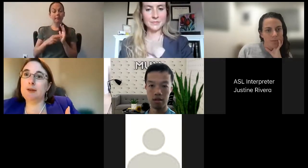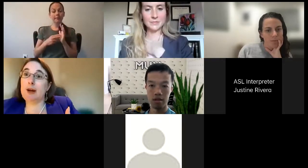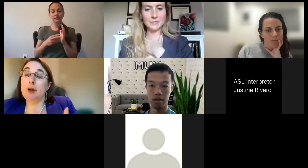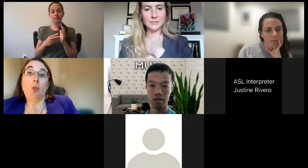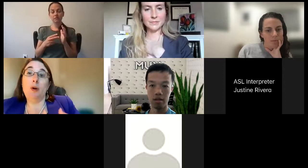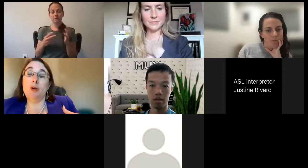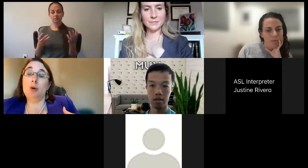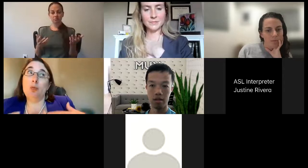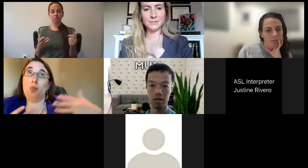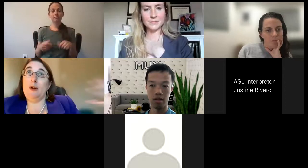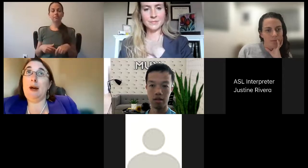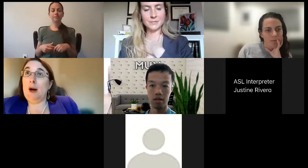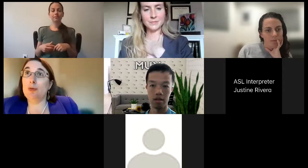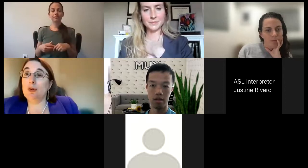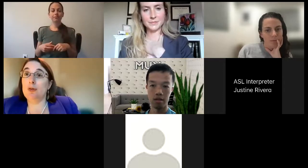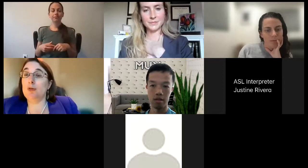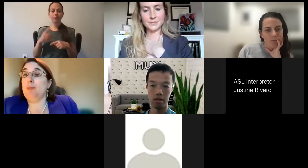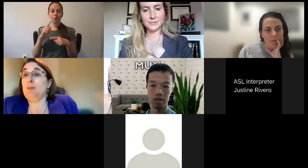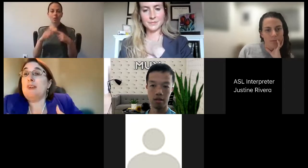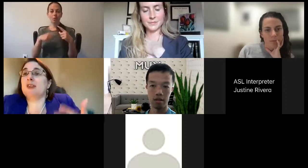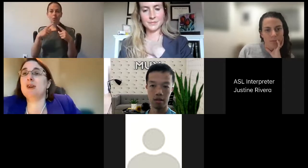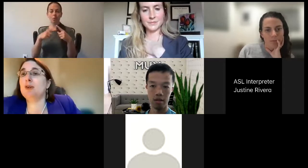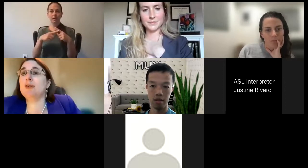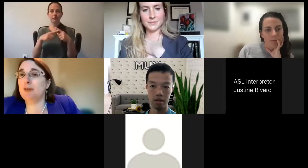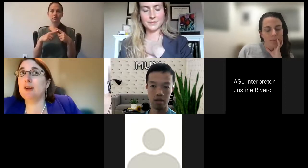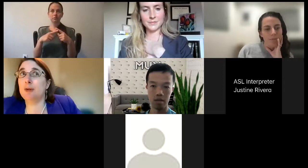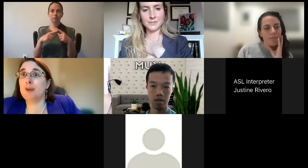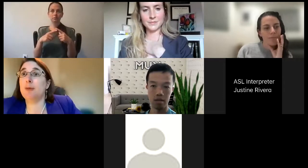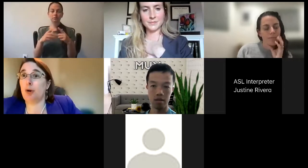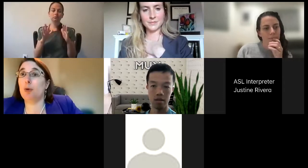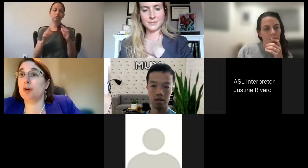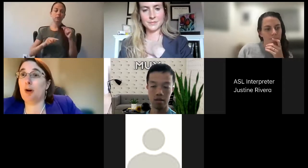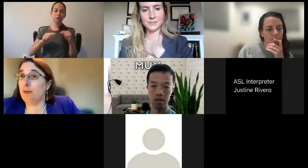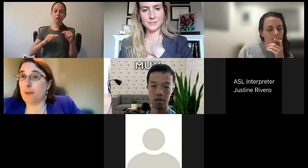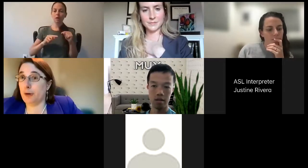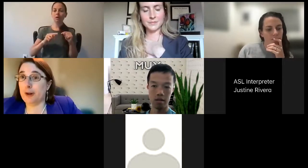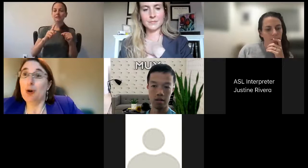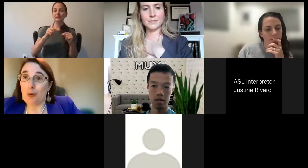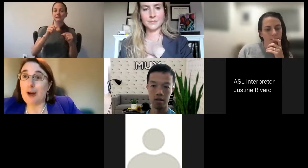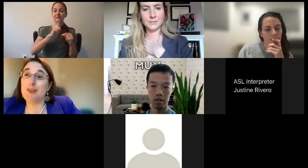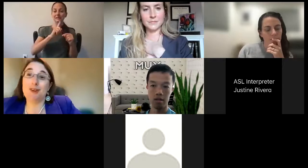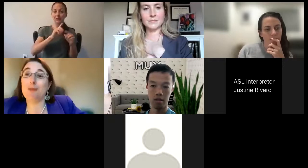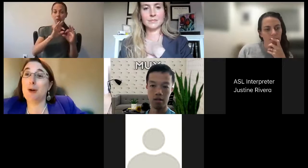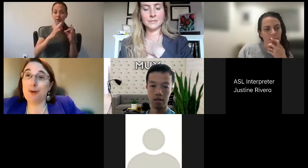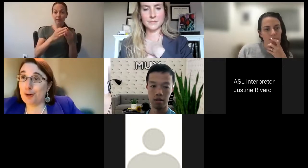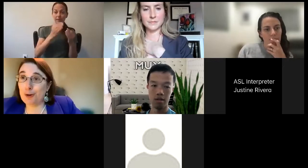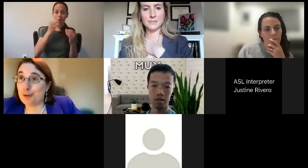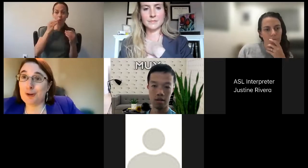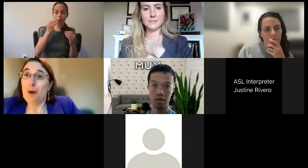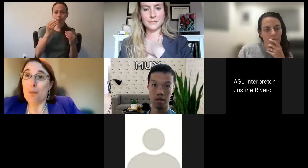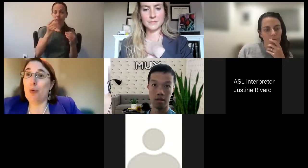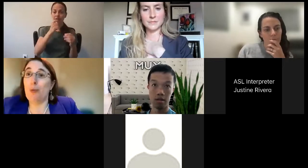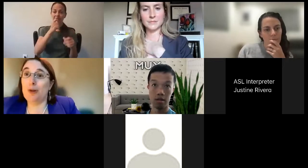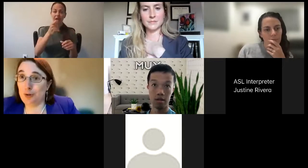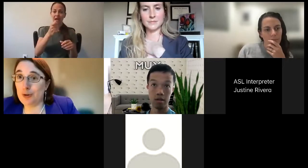everybody is that when houses, basically single family homes are off the market, right? Because single family homes are